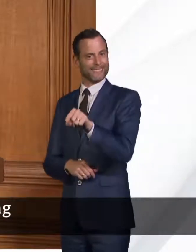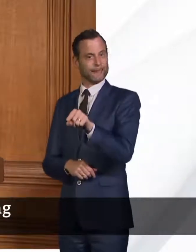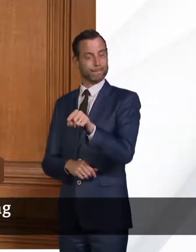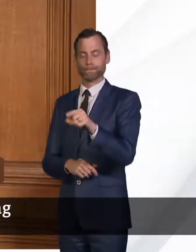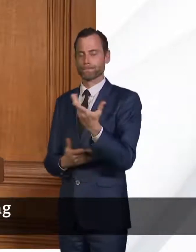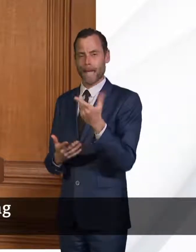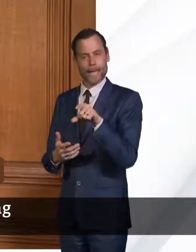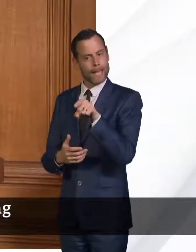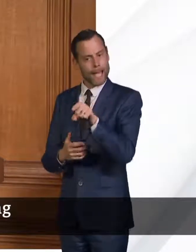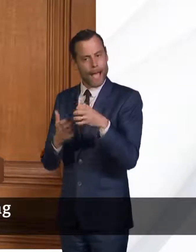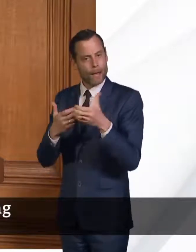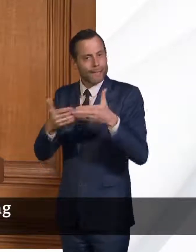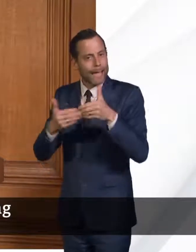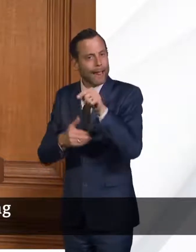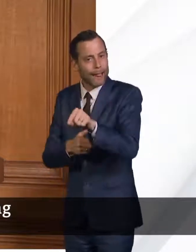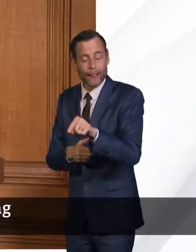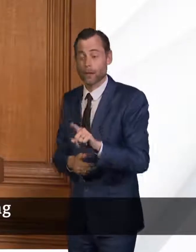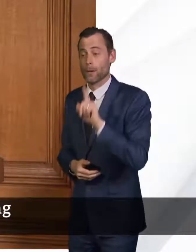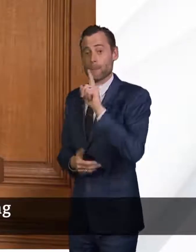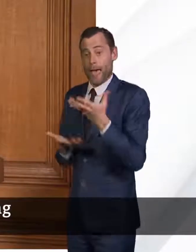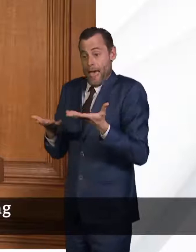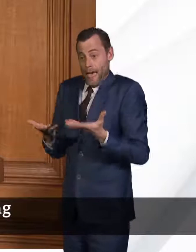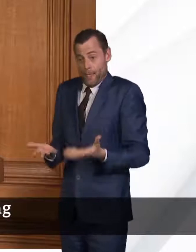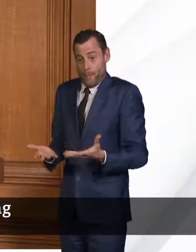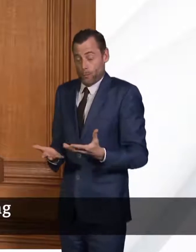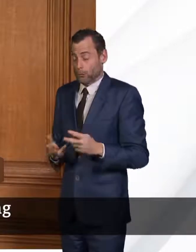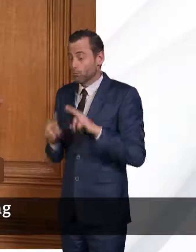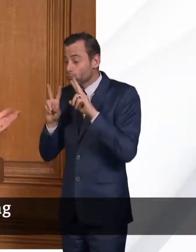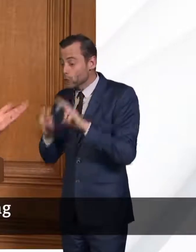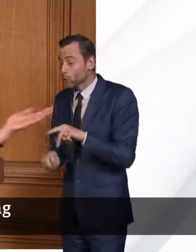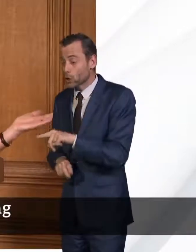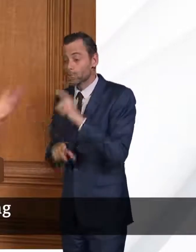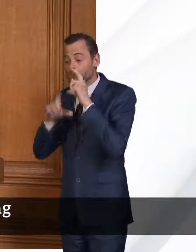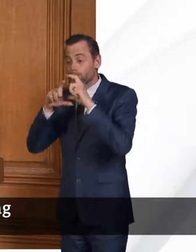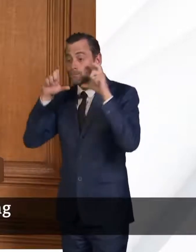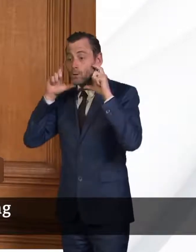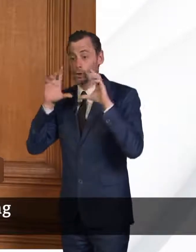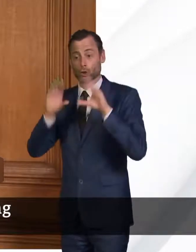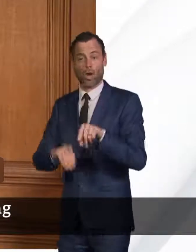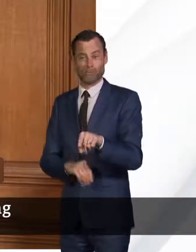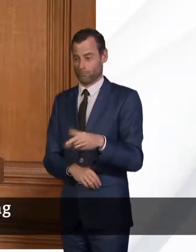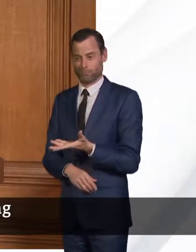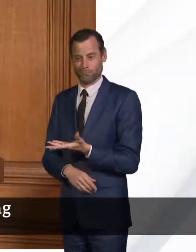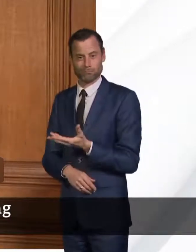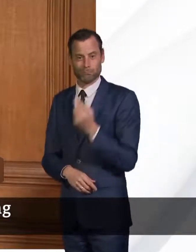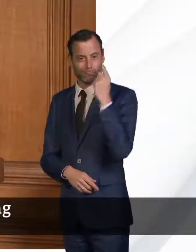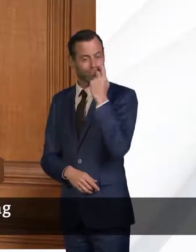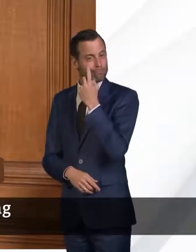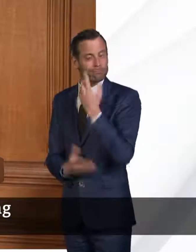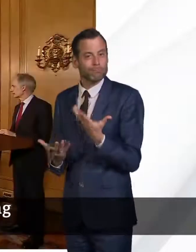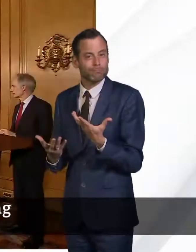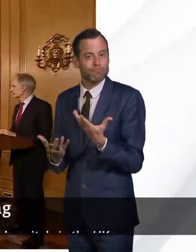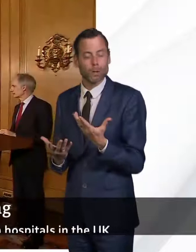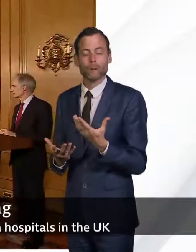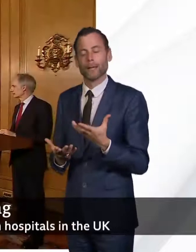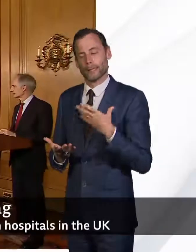that the evidence is weak and the effect is small, and we've passed that on to our colleagues in government with which to make a